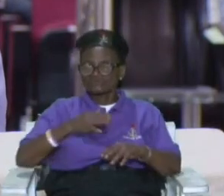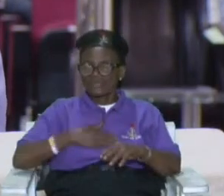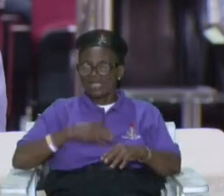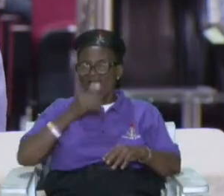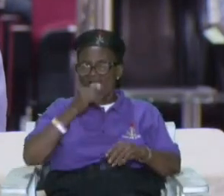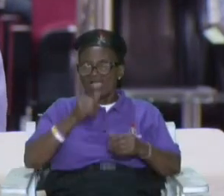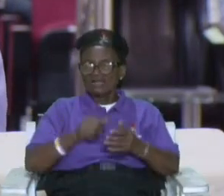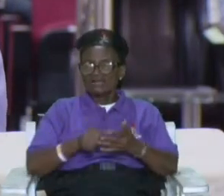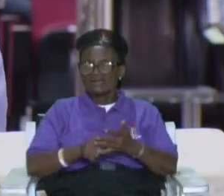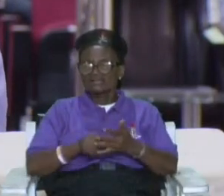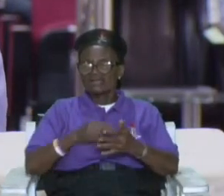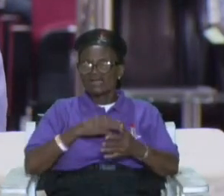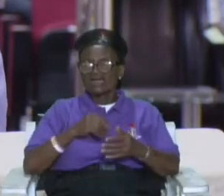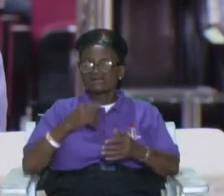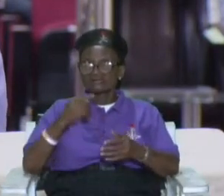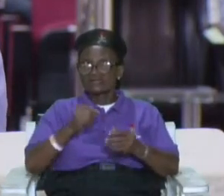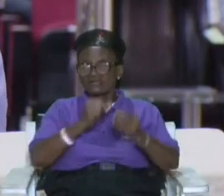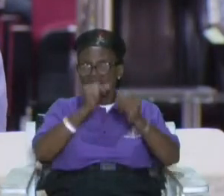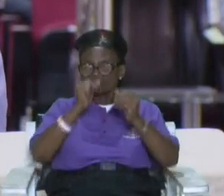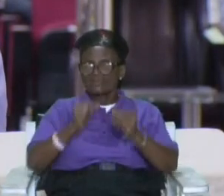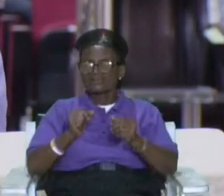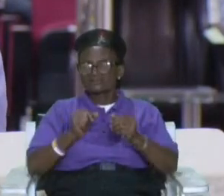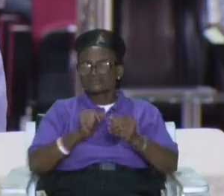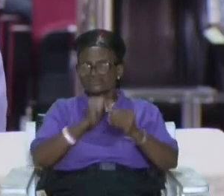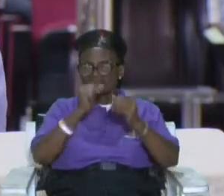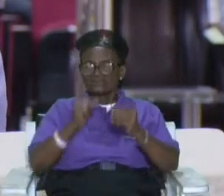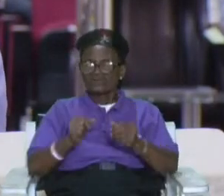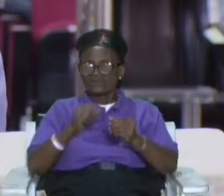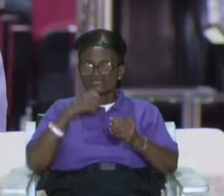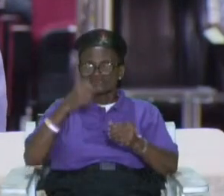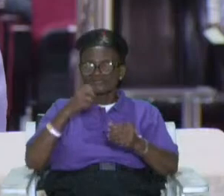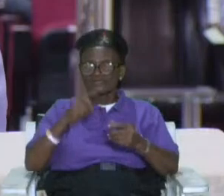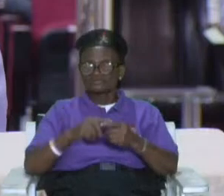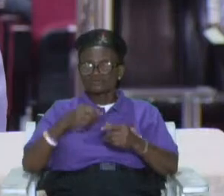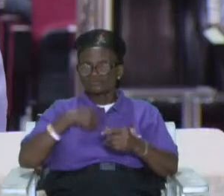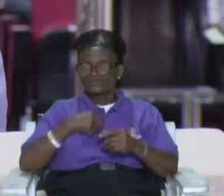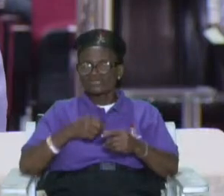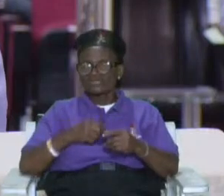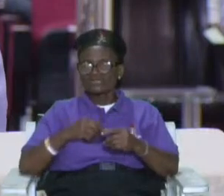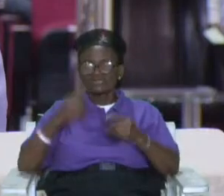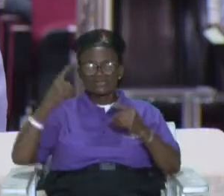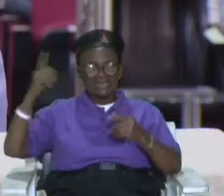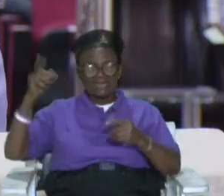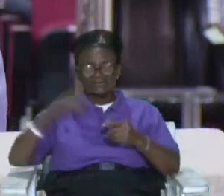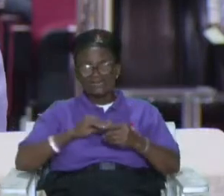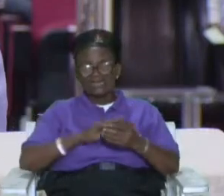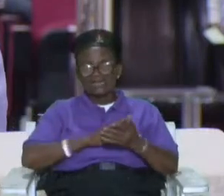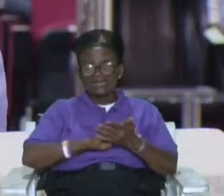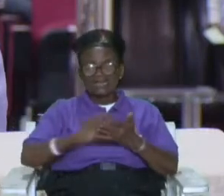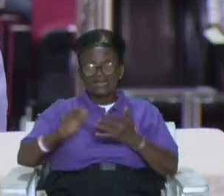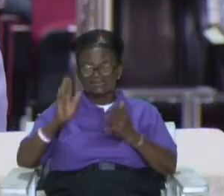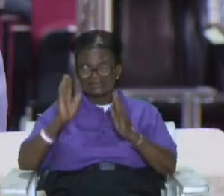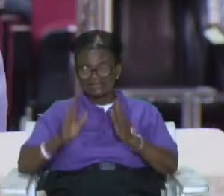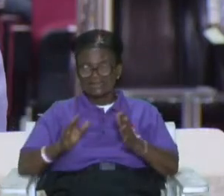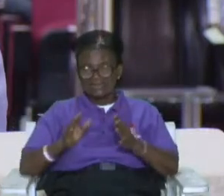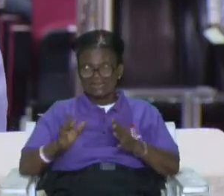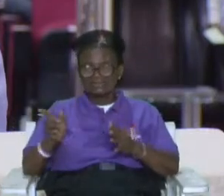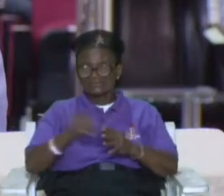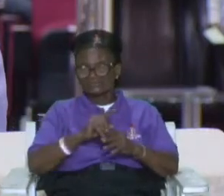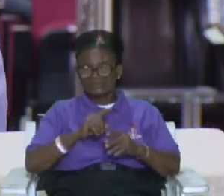And the Almighty God spoke to me loud and clear, no, you can't take that